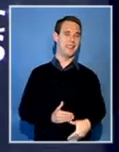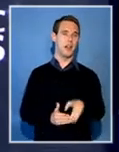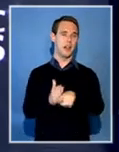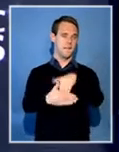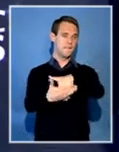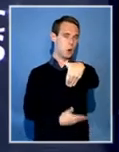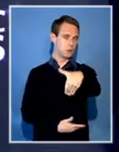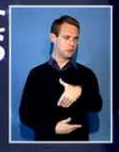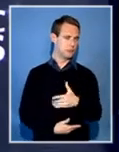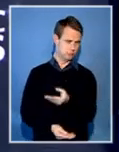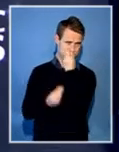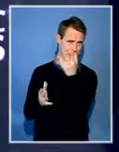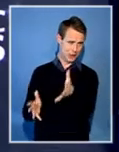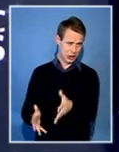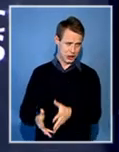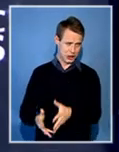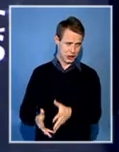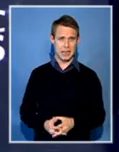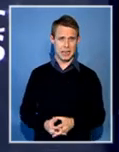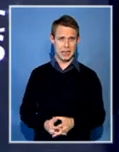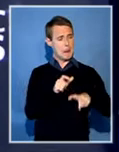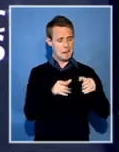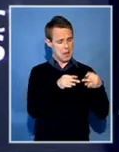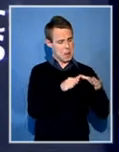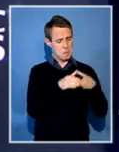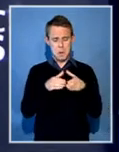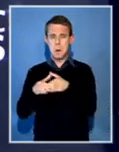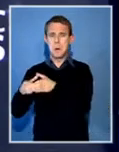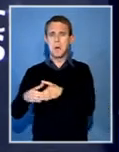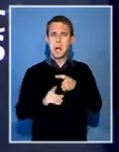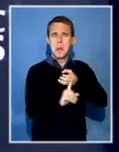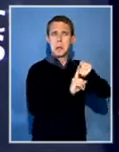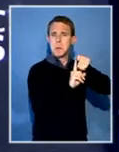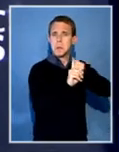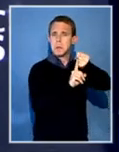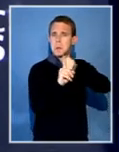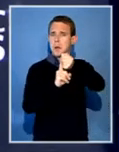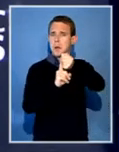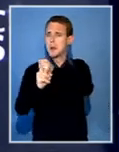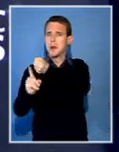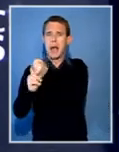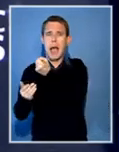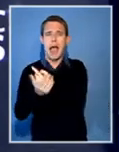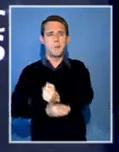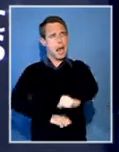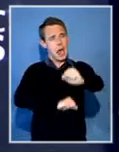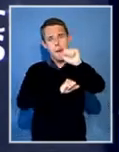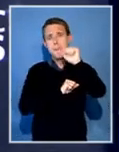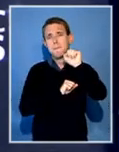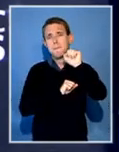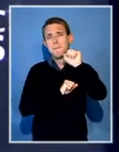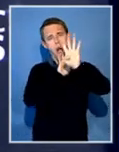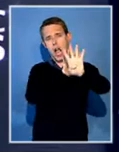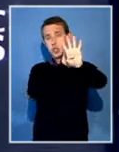we're likely to see aggressive campaigning from different political parties going into rival strongholds, marches and the